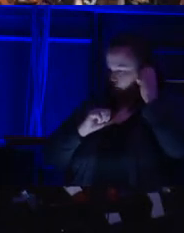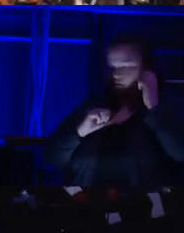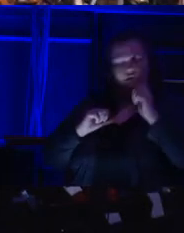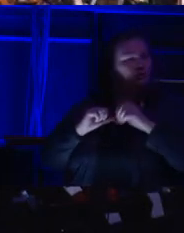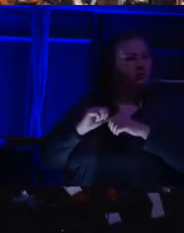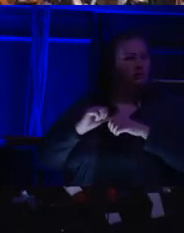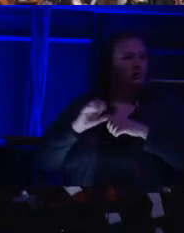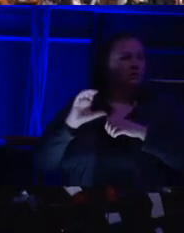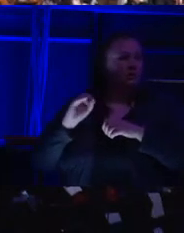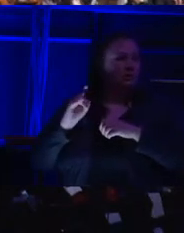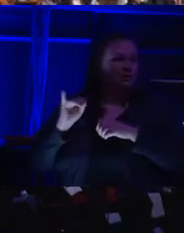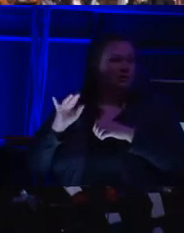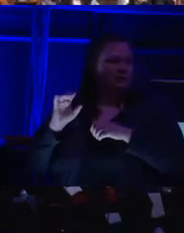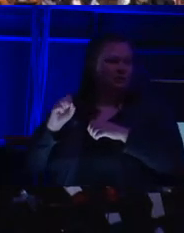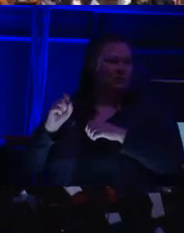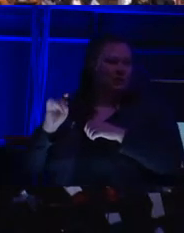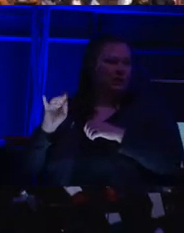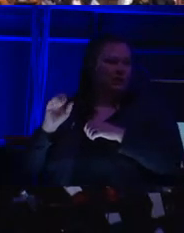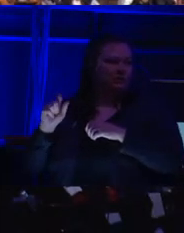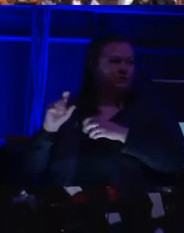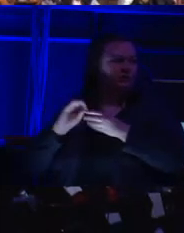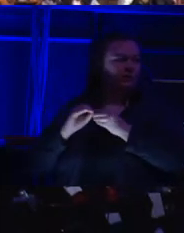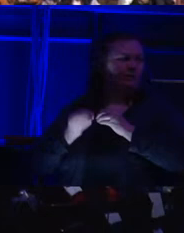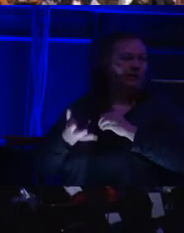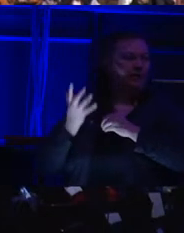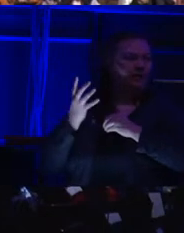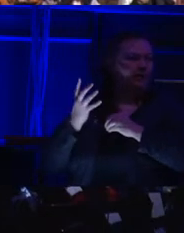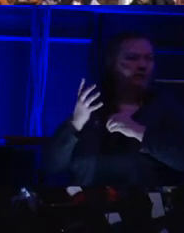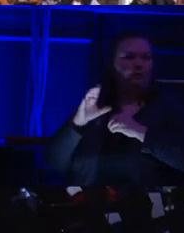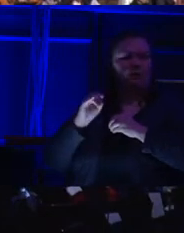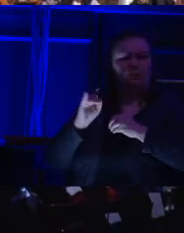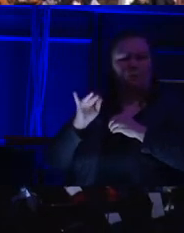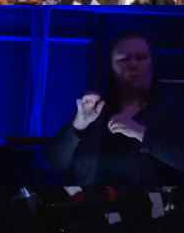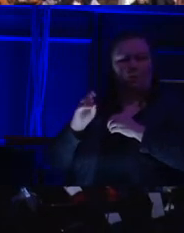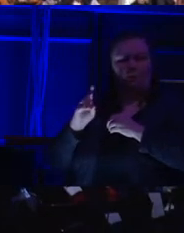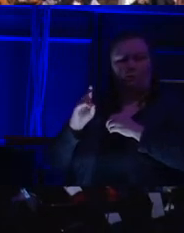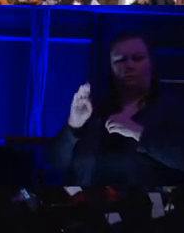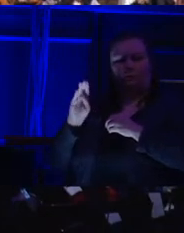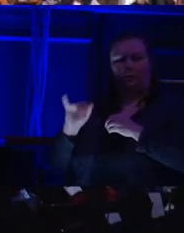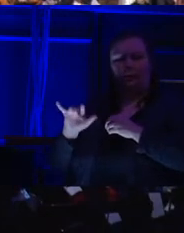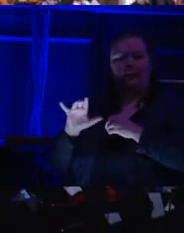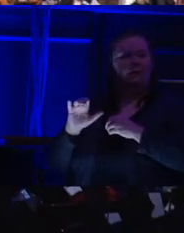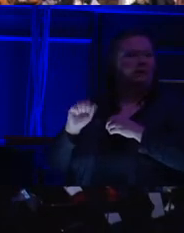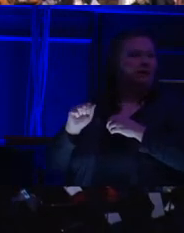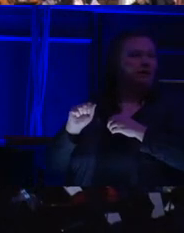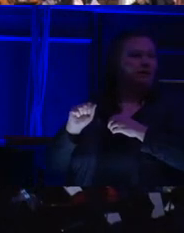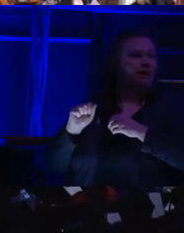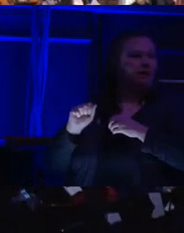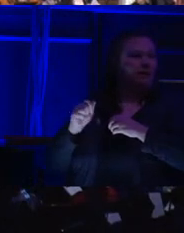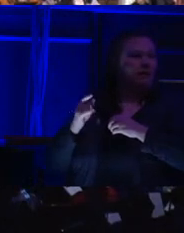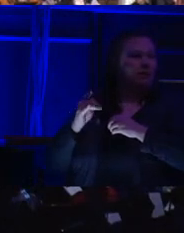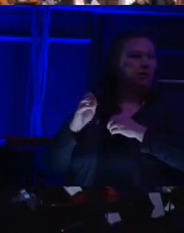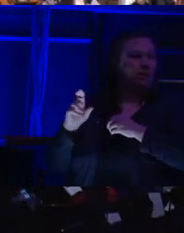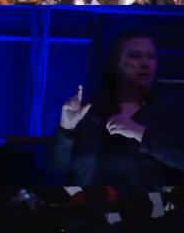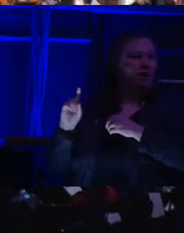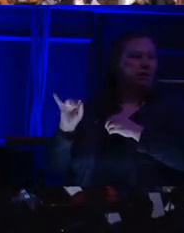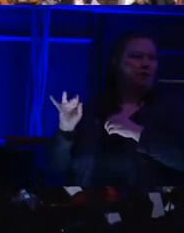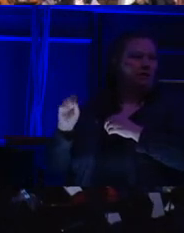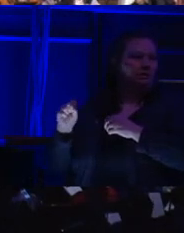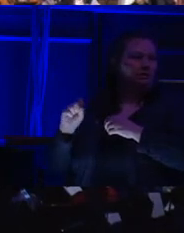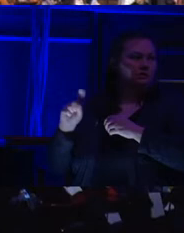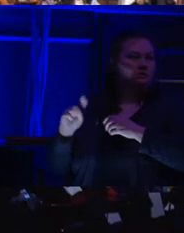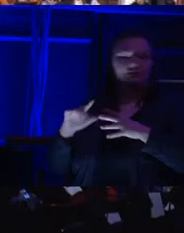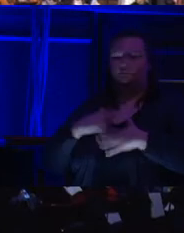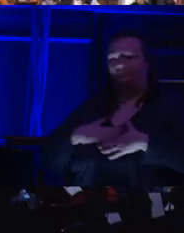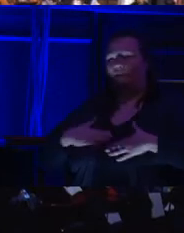Bacchianus Brasileiras No. 5, composed by Heitor Villa-Lobos.